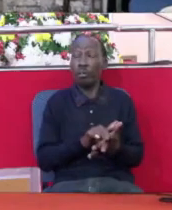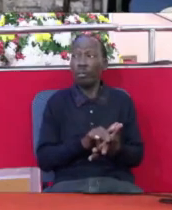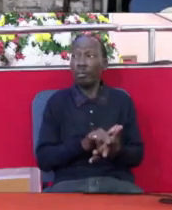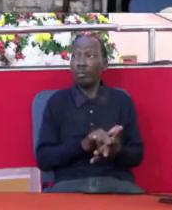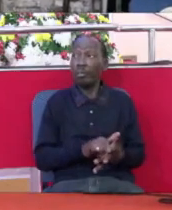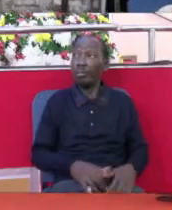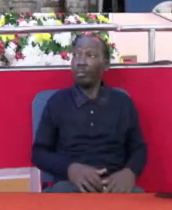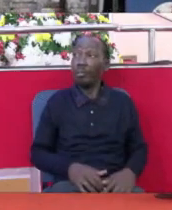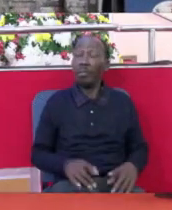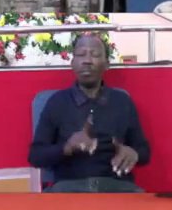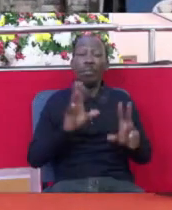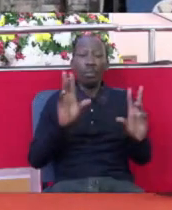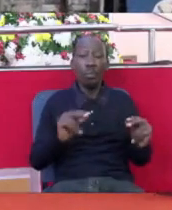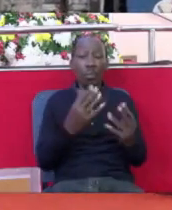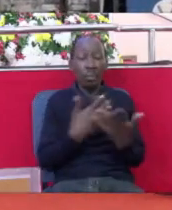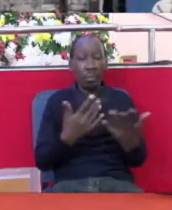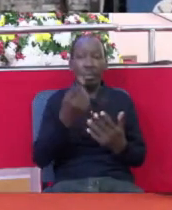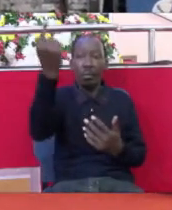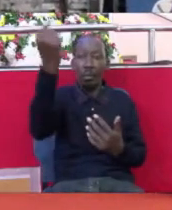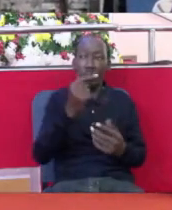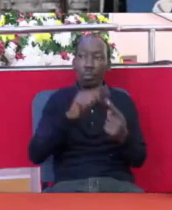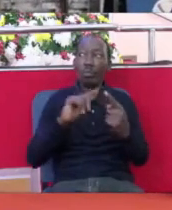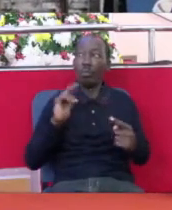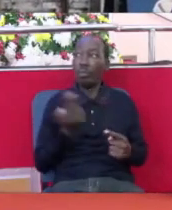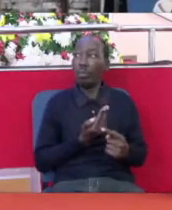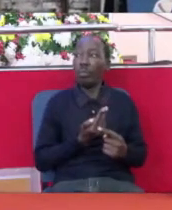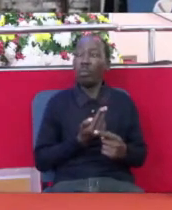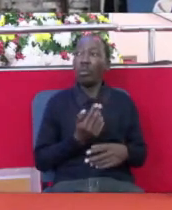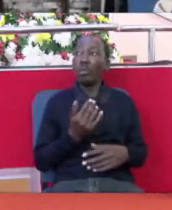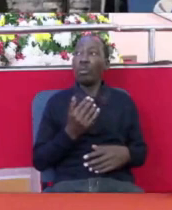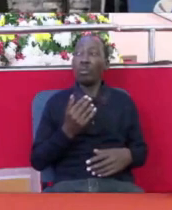And no bill is coming to us. No bill is coming to